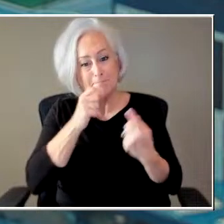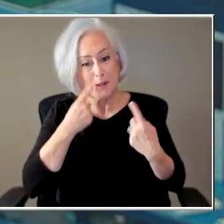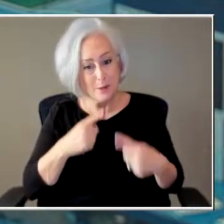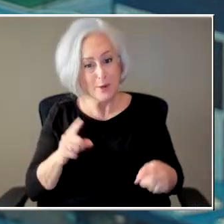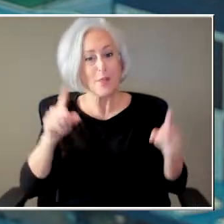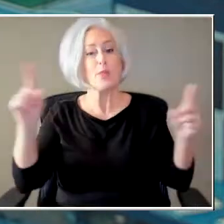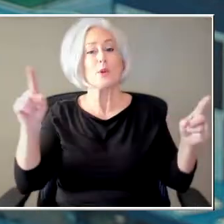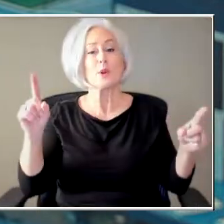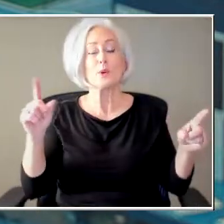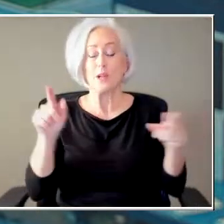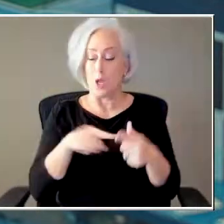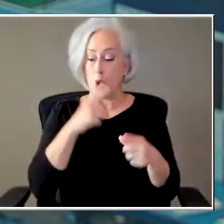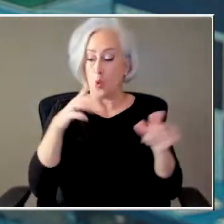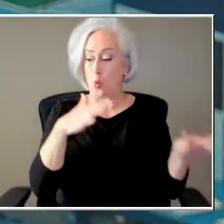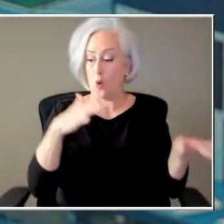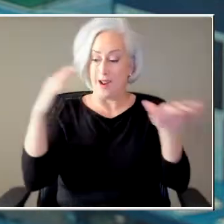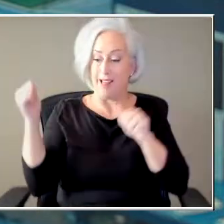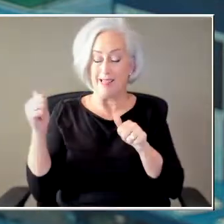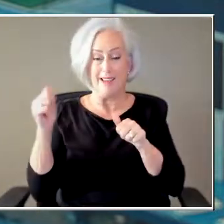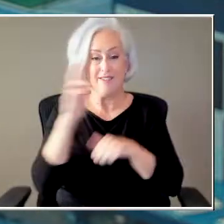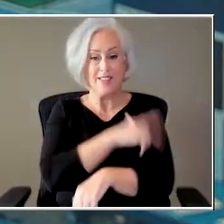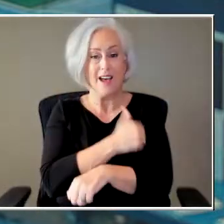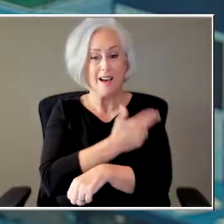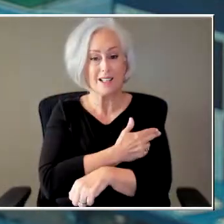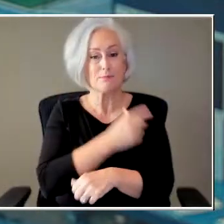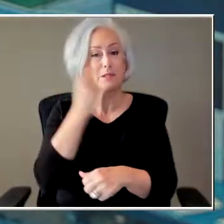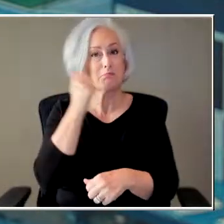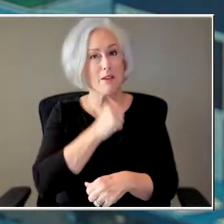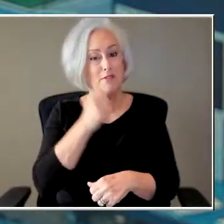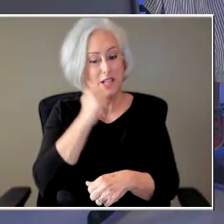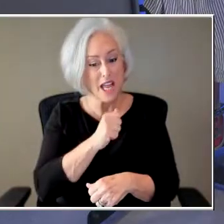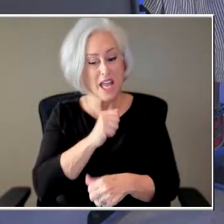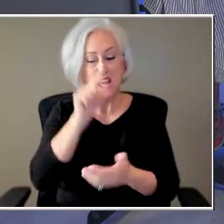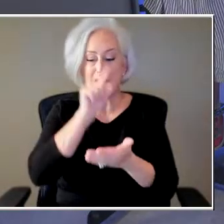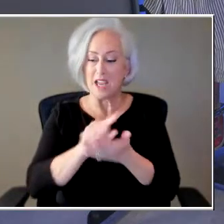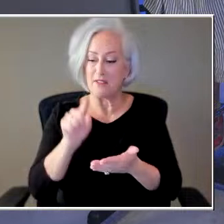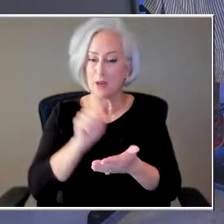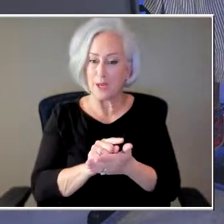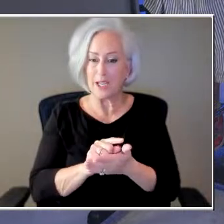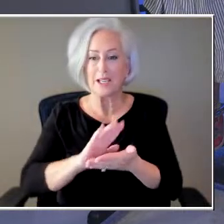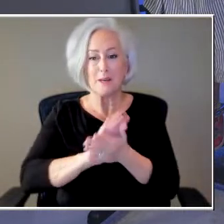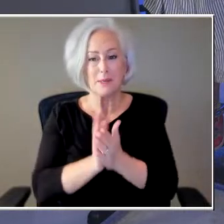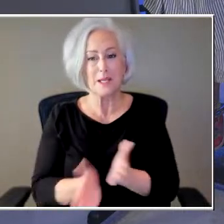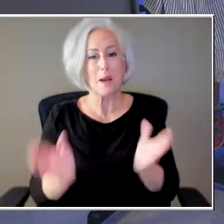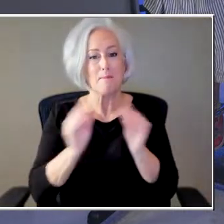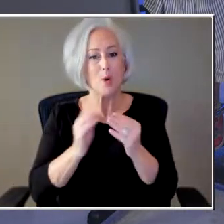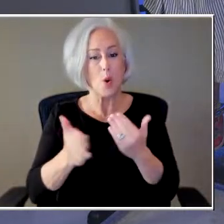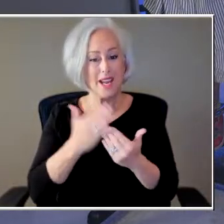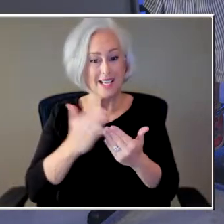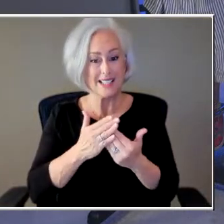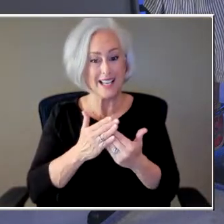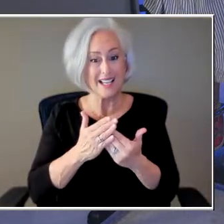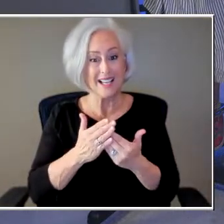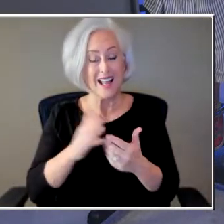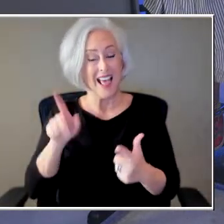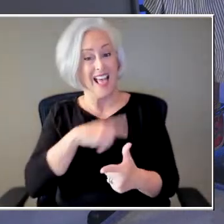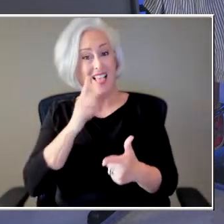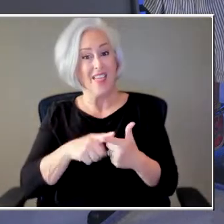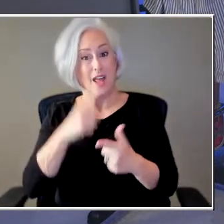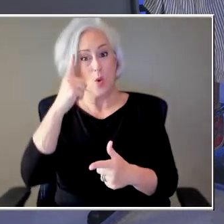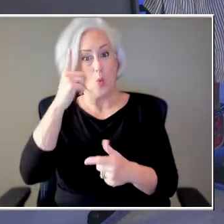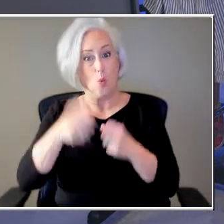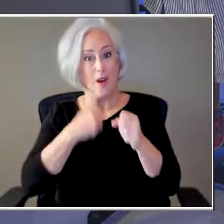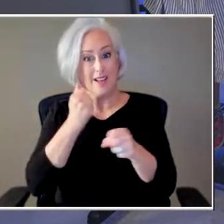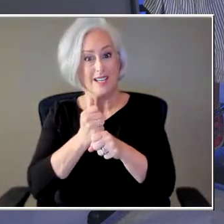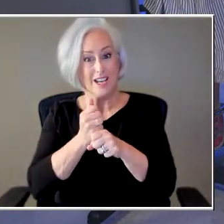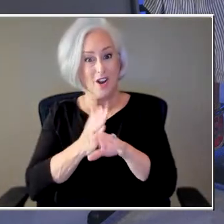left the hospital, day by day, week by week, things got easier. Then fast forward again to 2024, less than a year after the transplant,